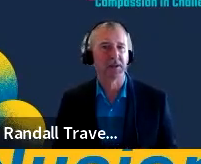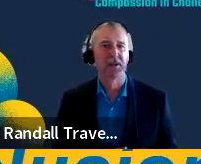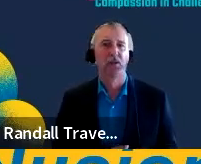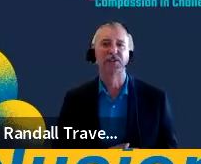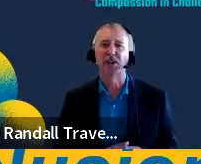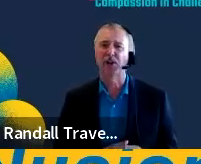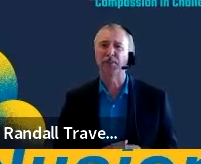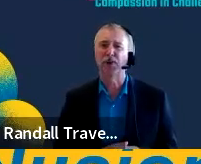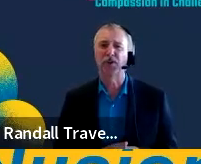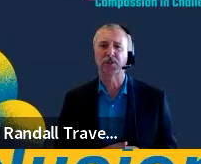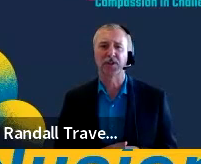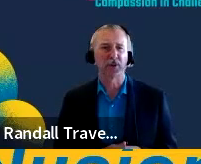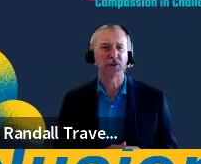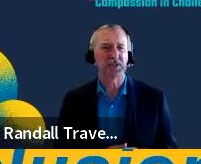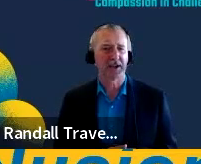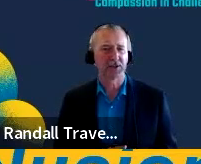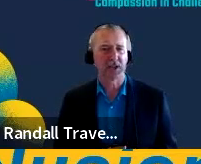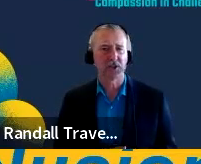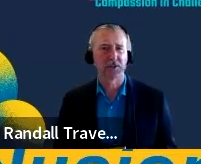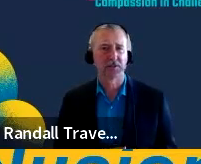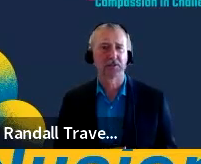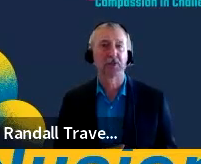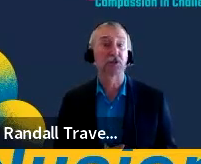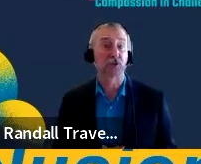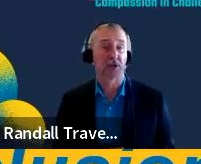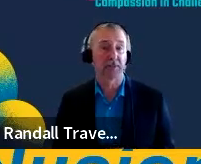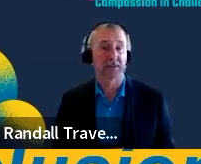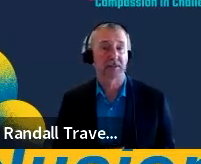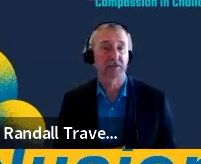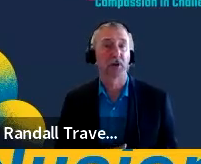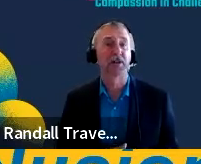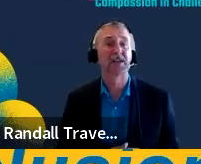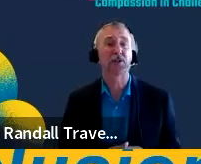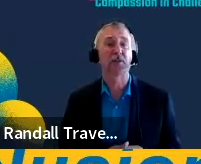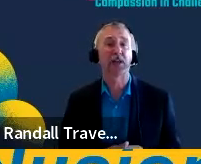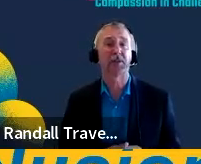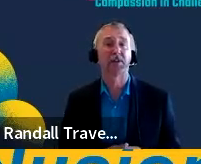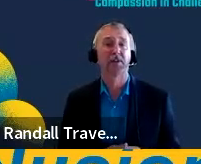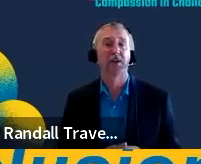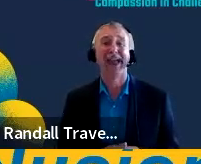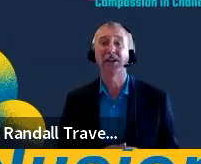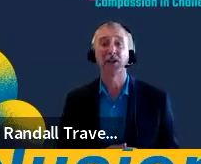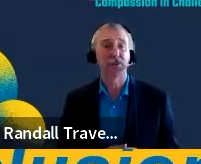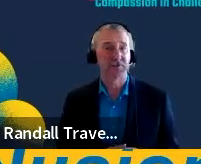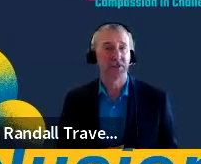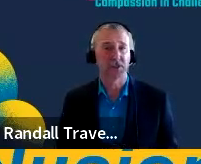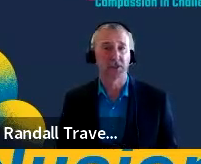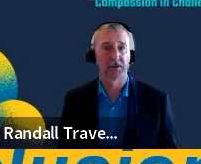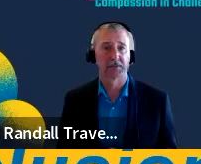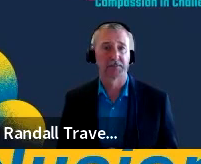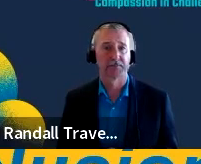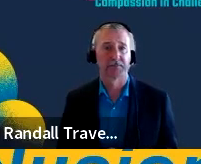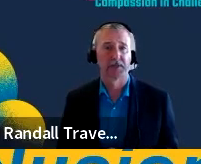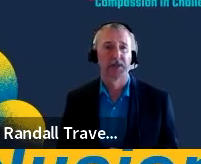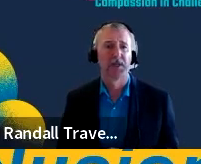Development, with scholarship focused on diversity in higher education, cultural competence, organizational development, and inclusive teaching and